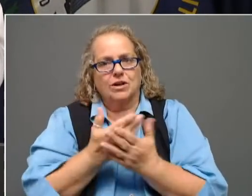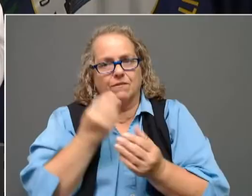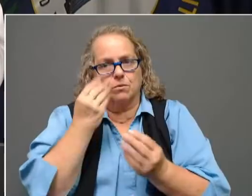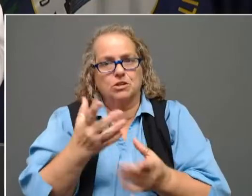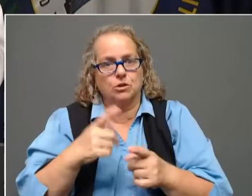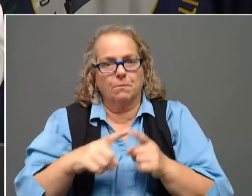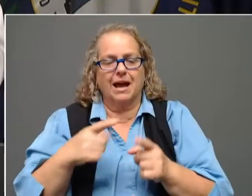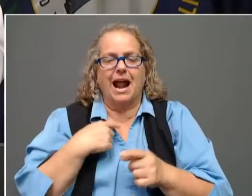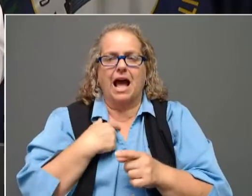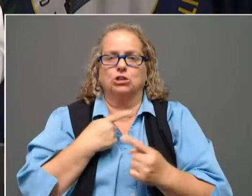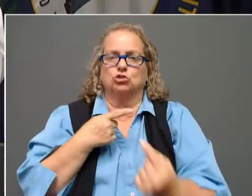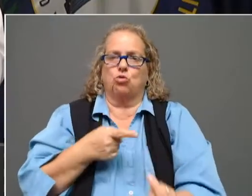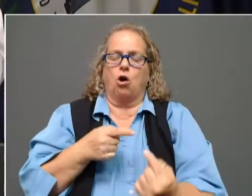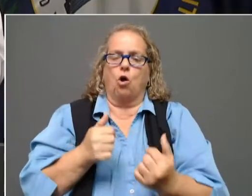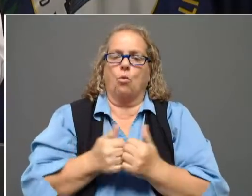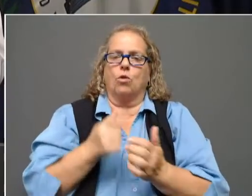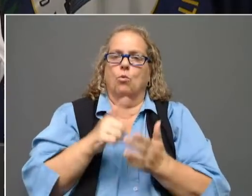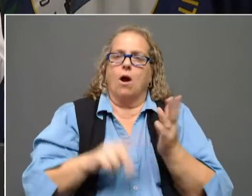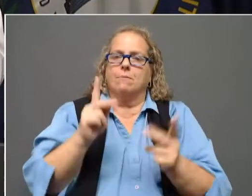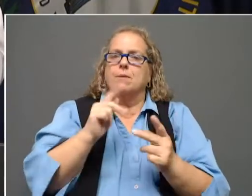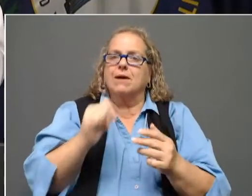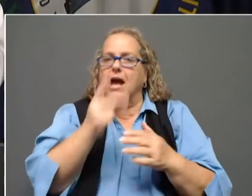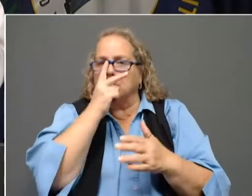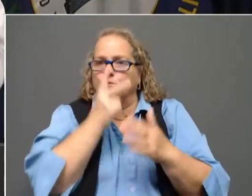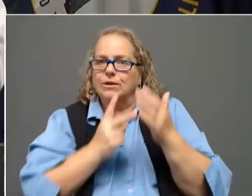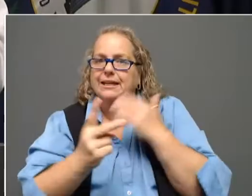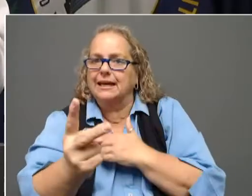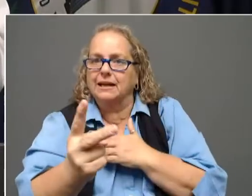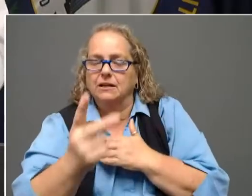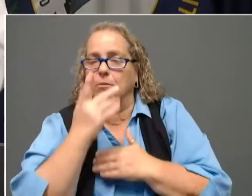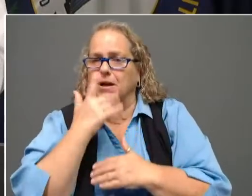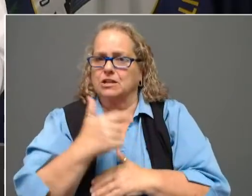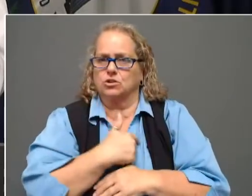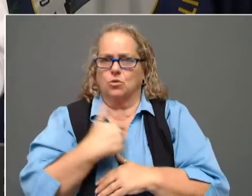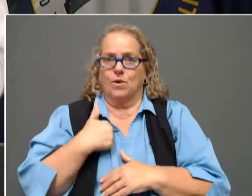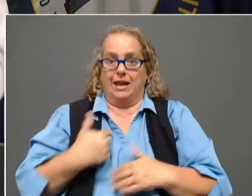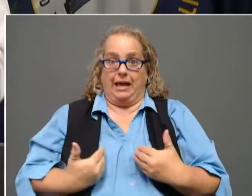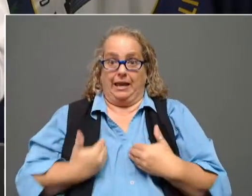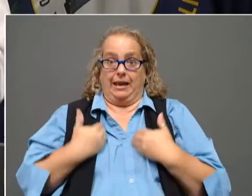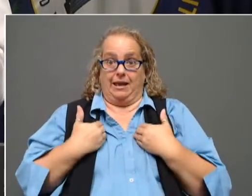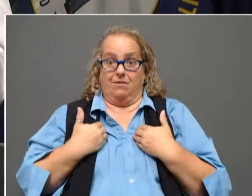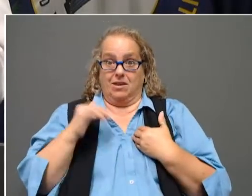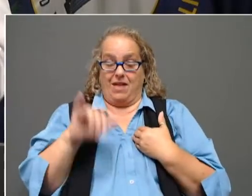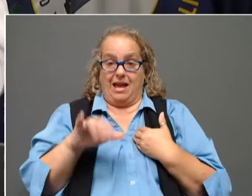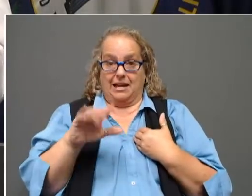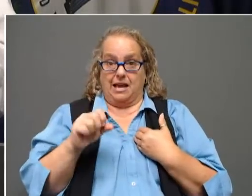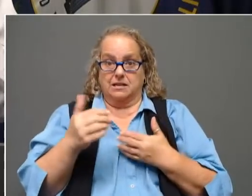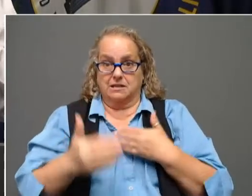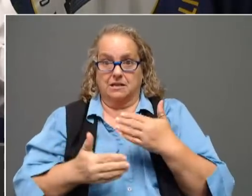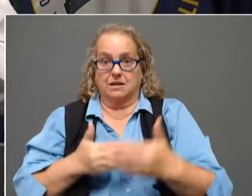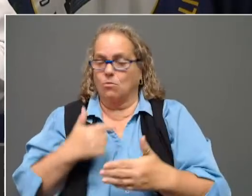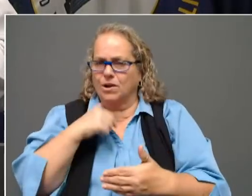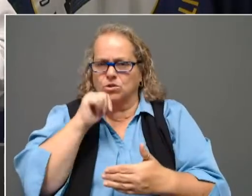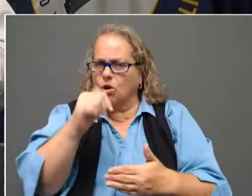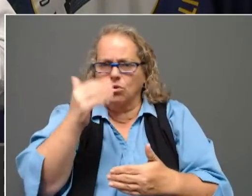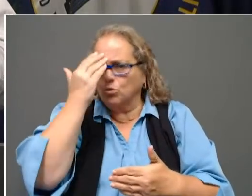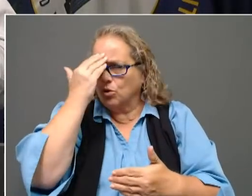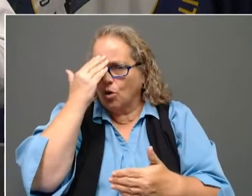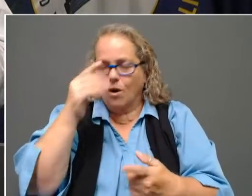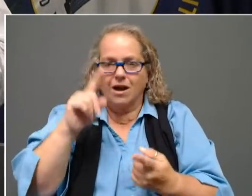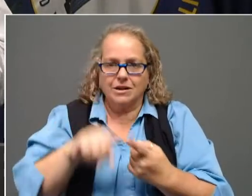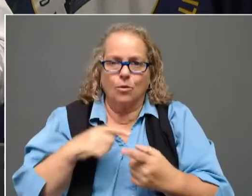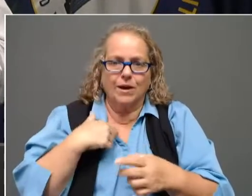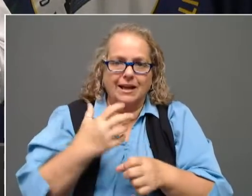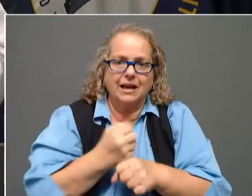prognostications sometimes because, we're all living this going forward. So I don't think we exactly know until we get enough data somewhere else. So